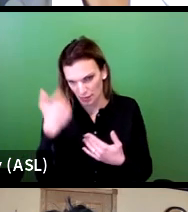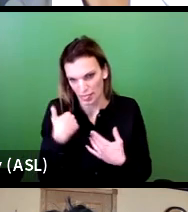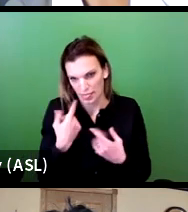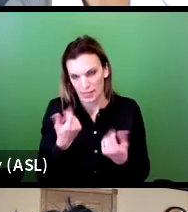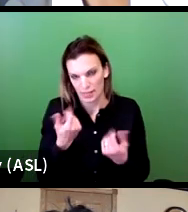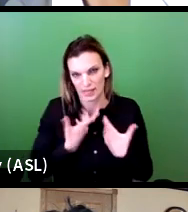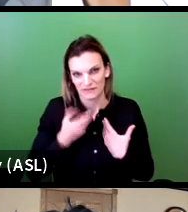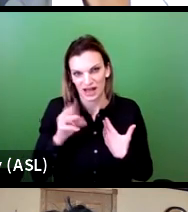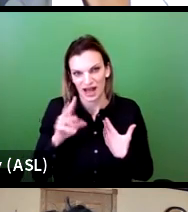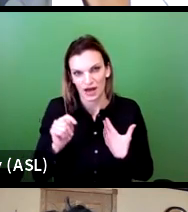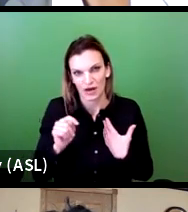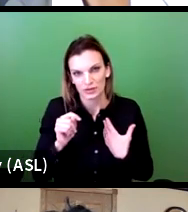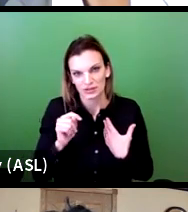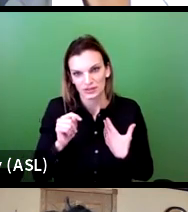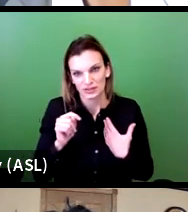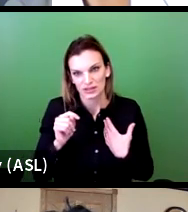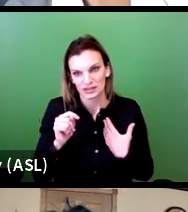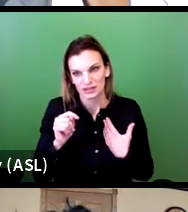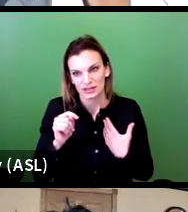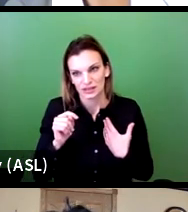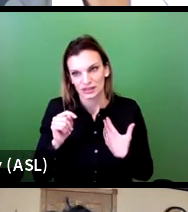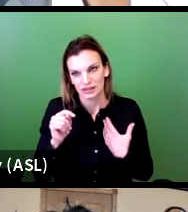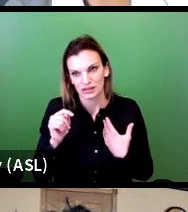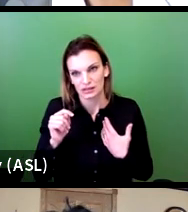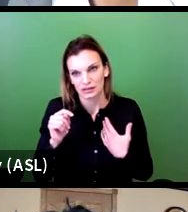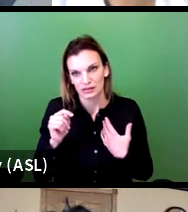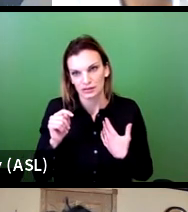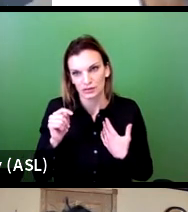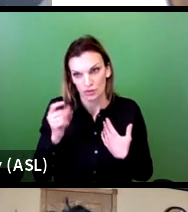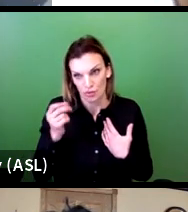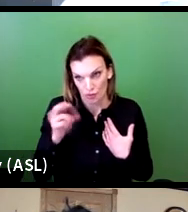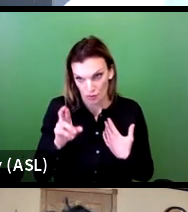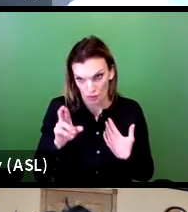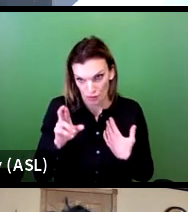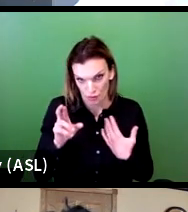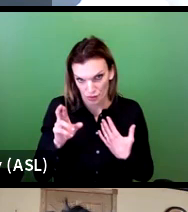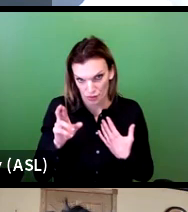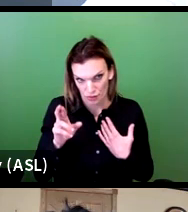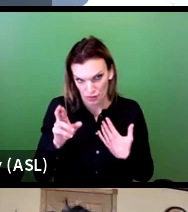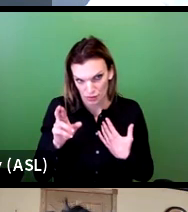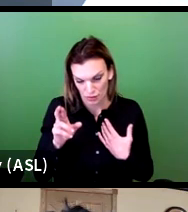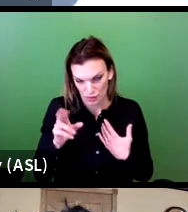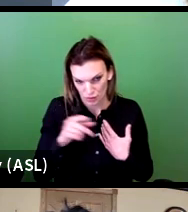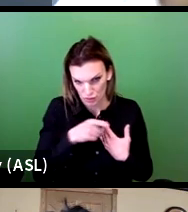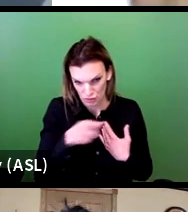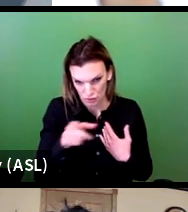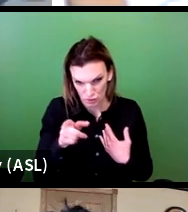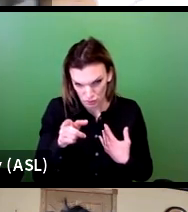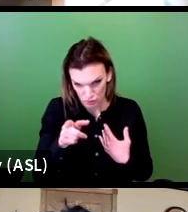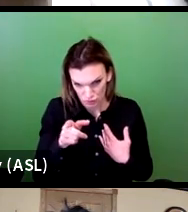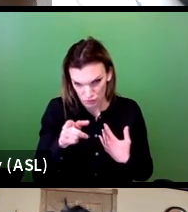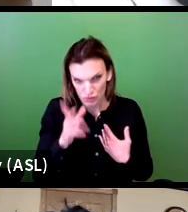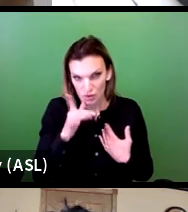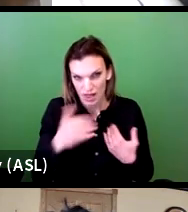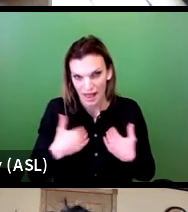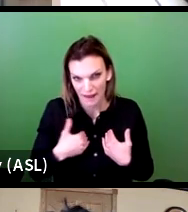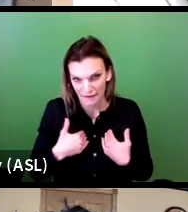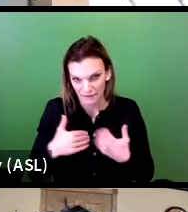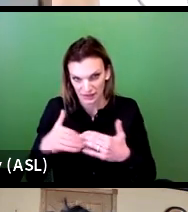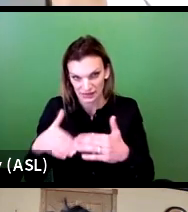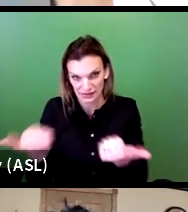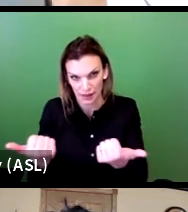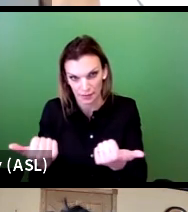the conversation for a while, or will, as I think I'm hearing, you all going to get subcommittees to do